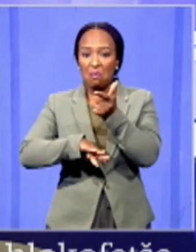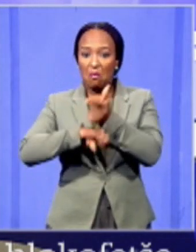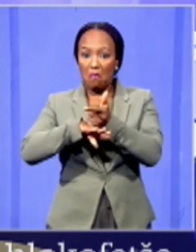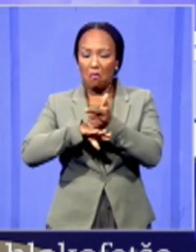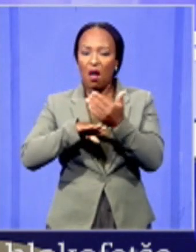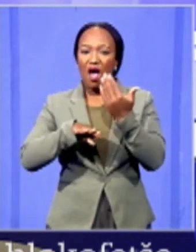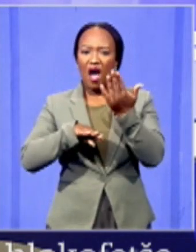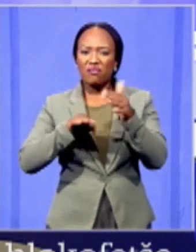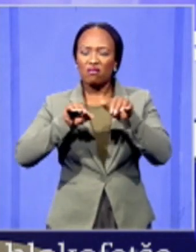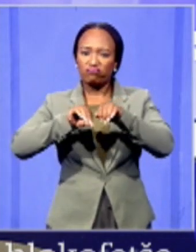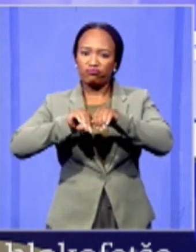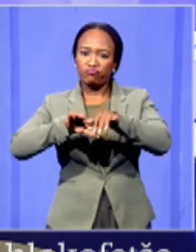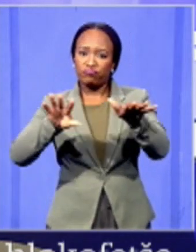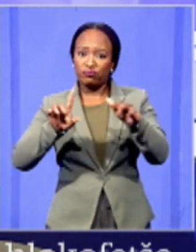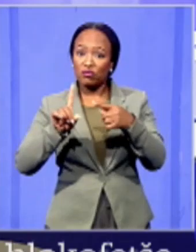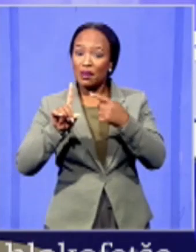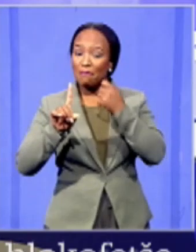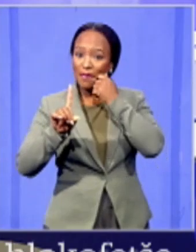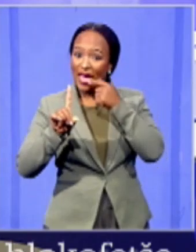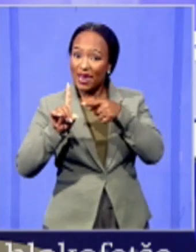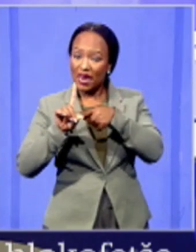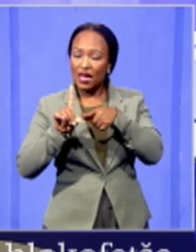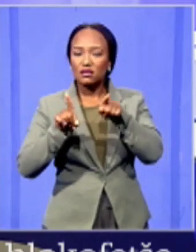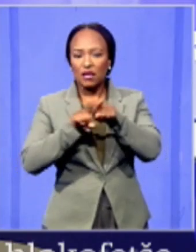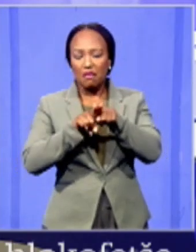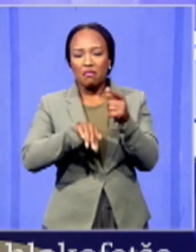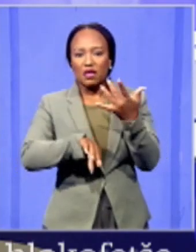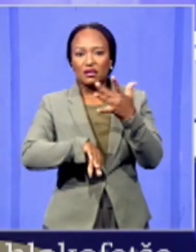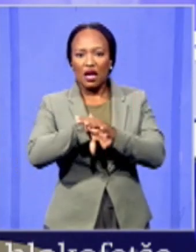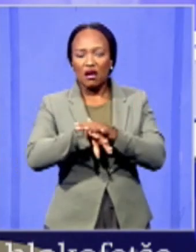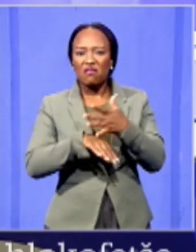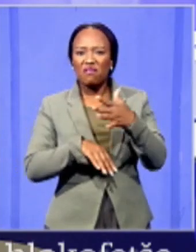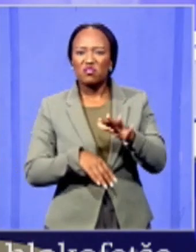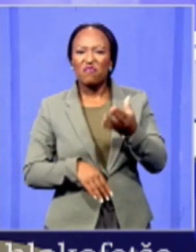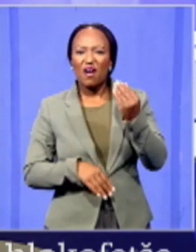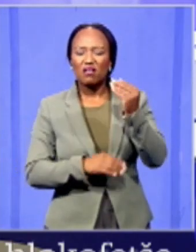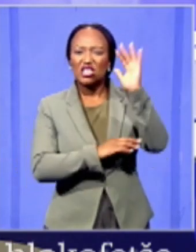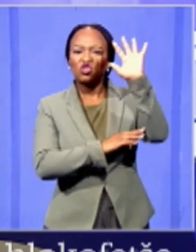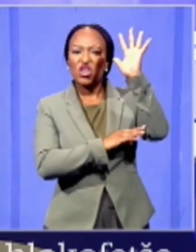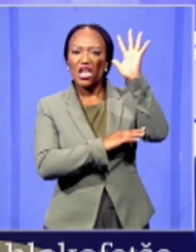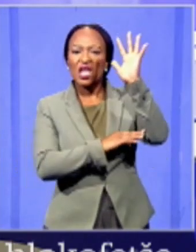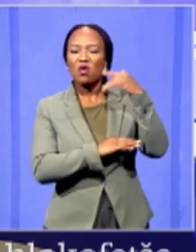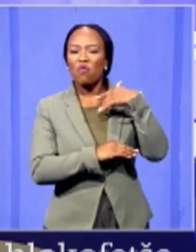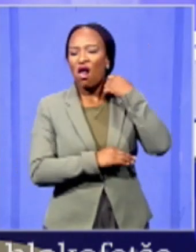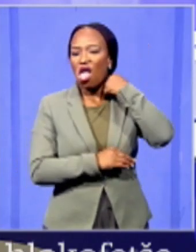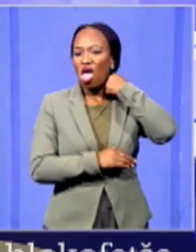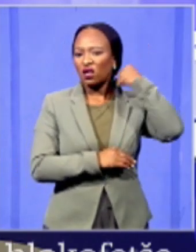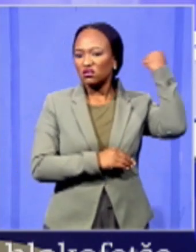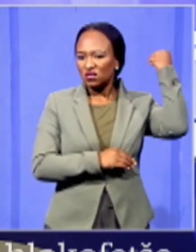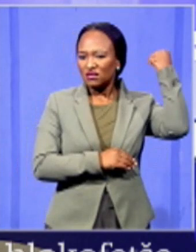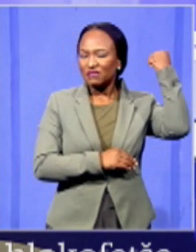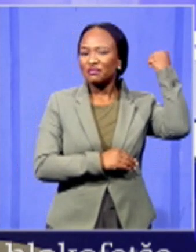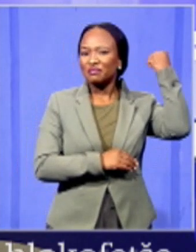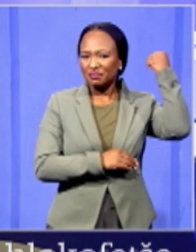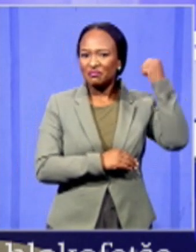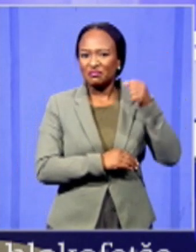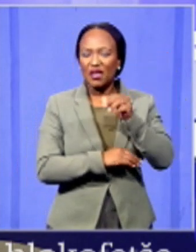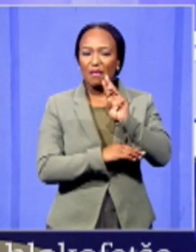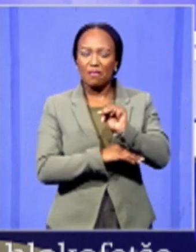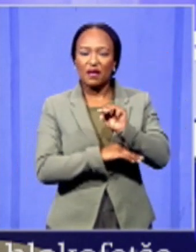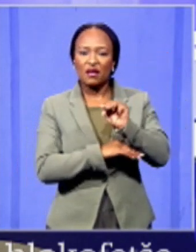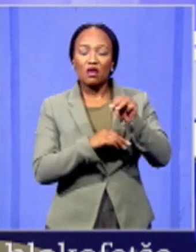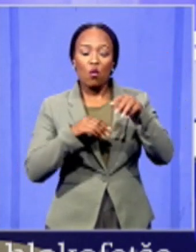a dikgokaganyo le yena o hlokofetše. Setopo sa gagwe se hweditšwe se lekeletše mohlareng ka Mlangeni Umzindo dimitara di se kae le